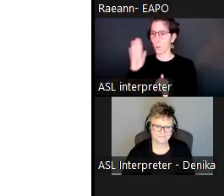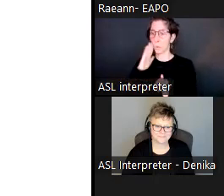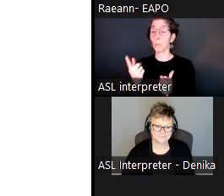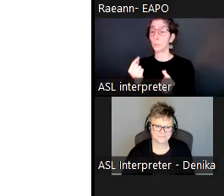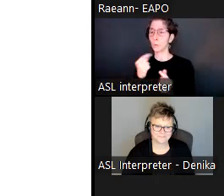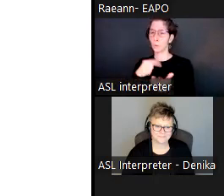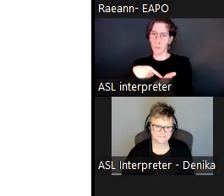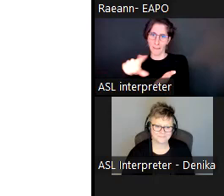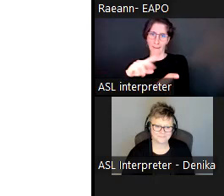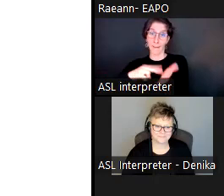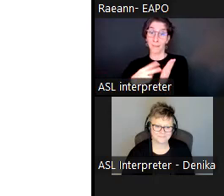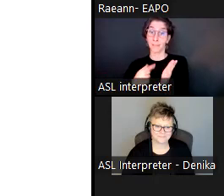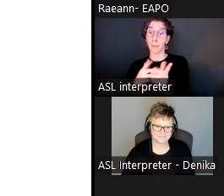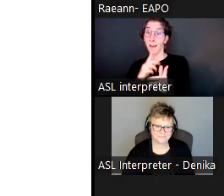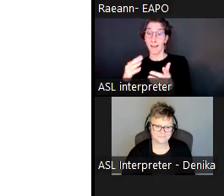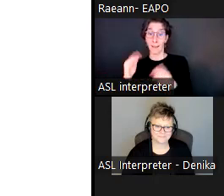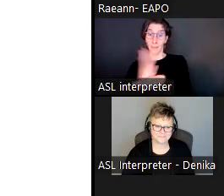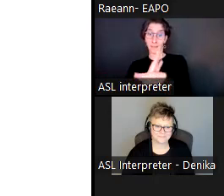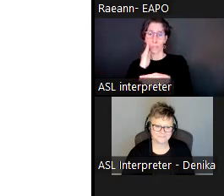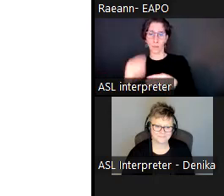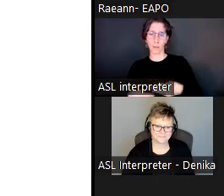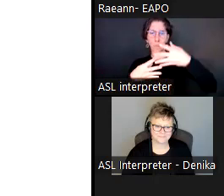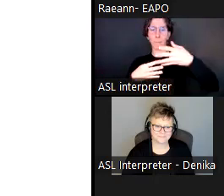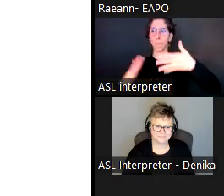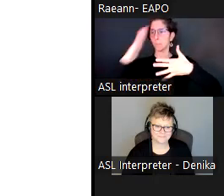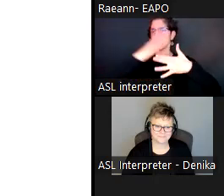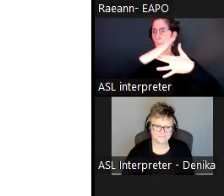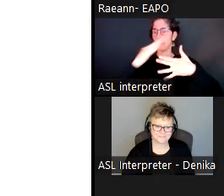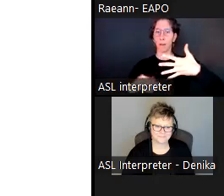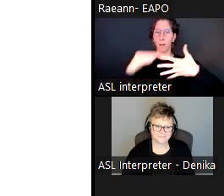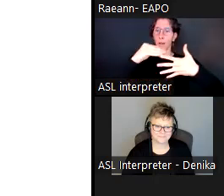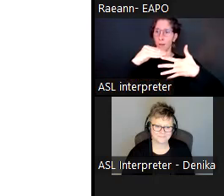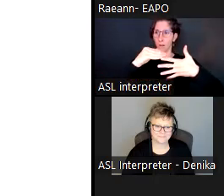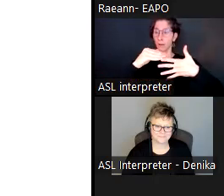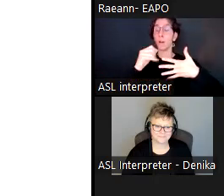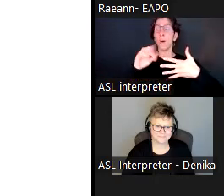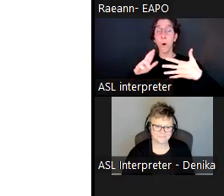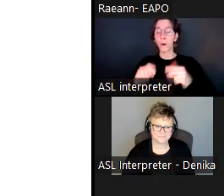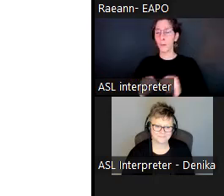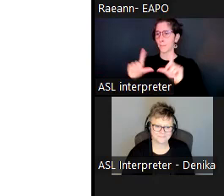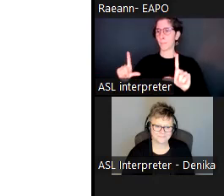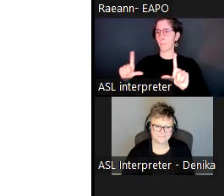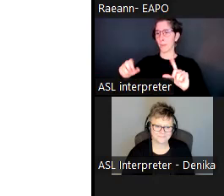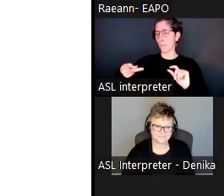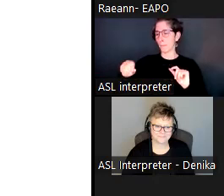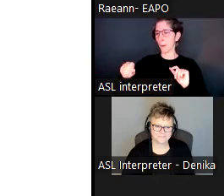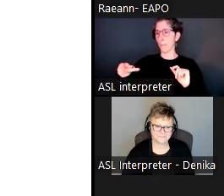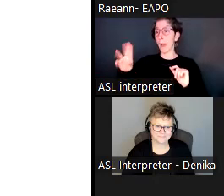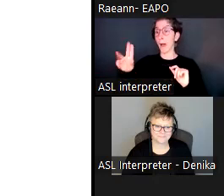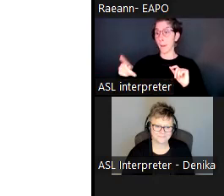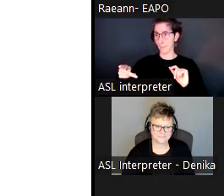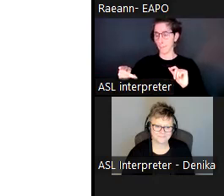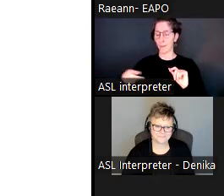results. It could be through a pop-up, and these are used to grab your attention and can be very